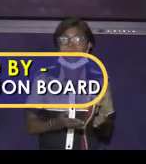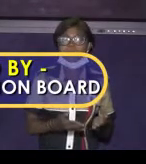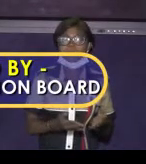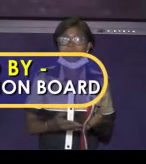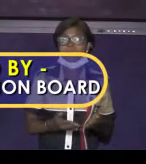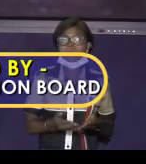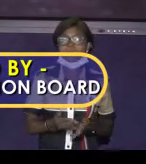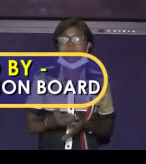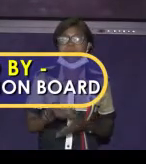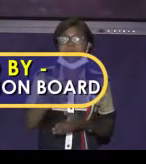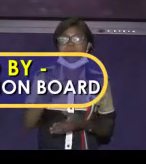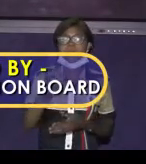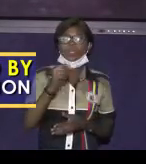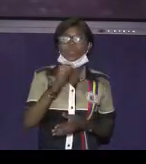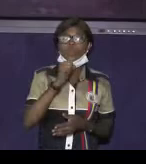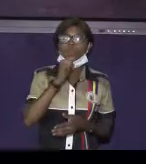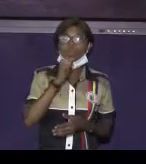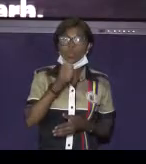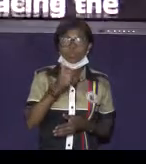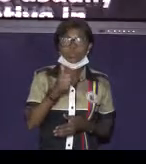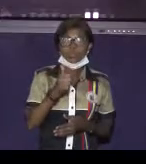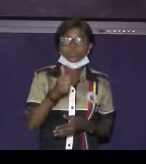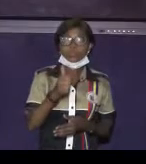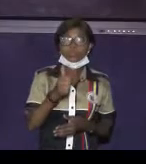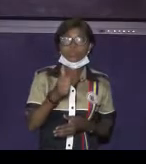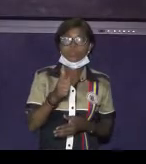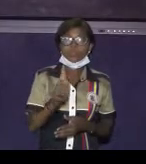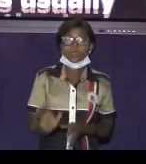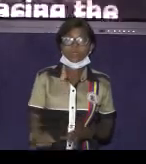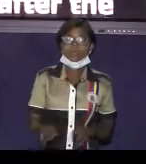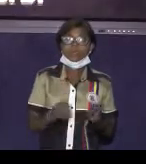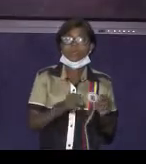not, N-O-T, not, N-O-T,